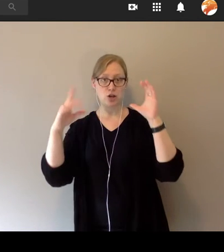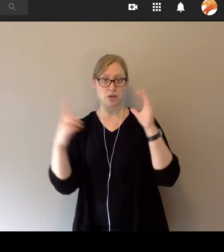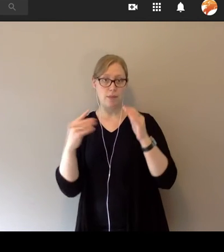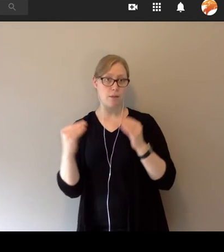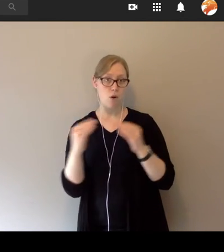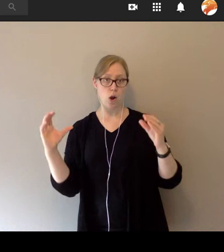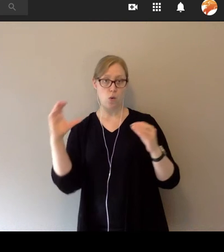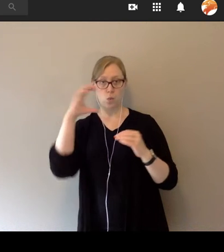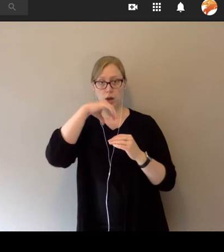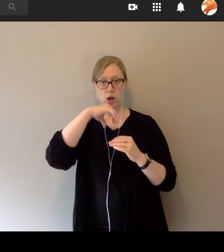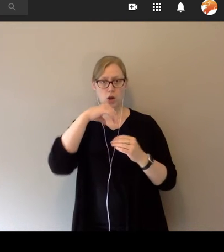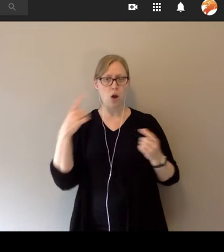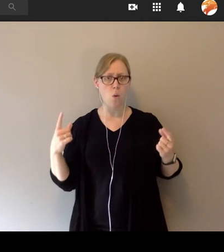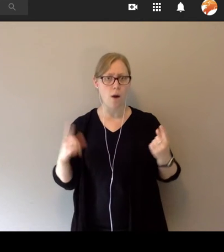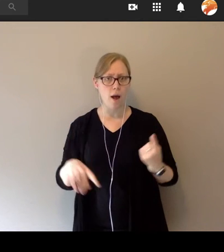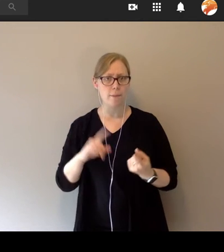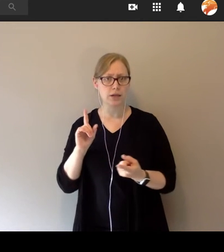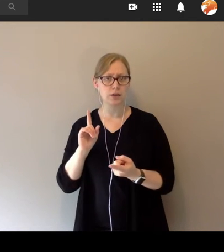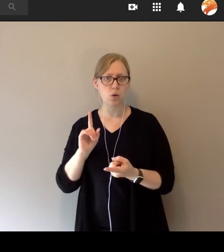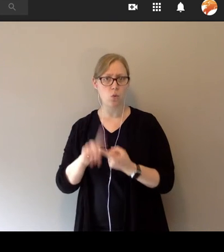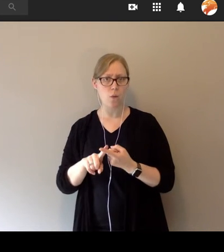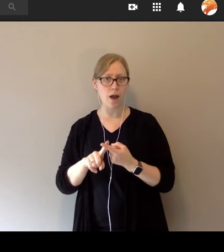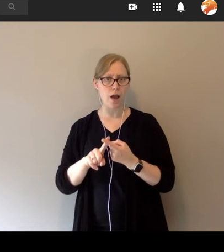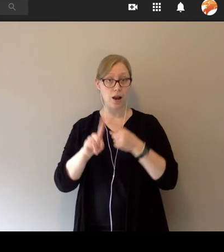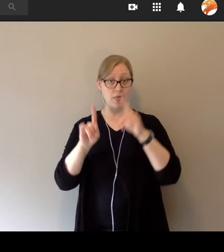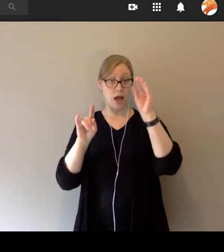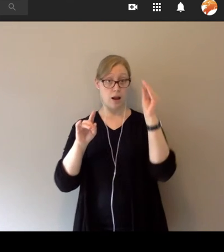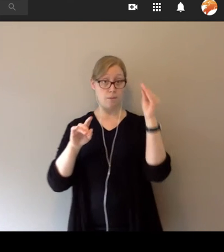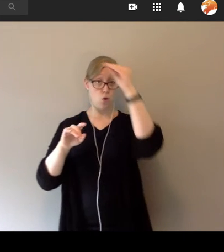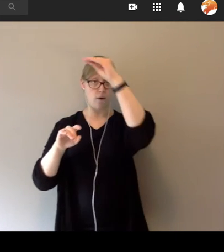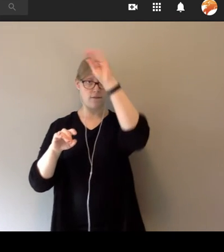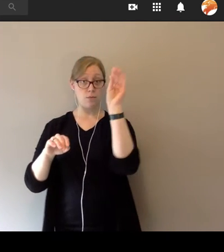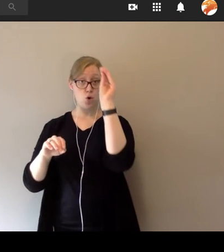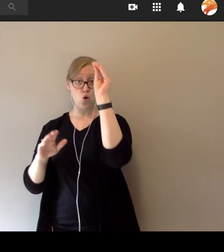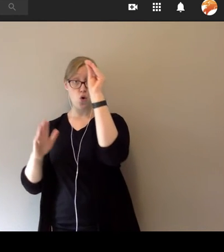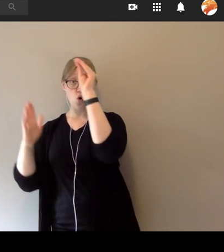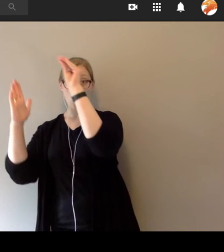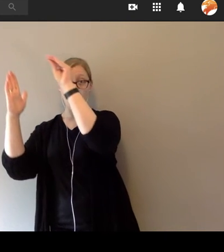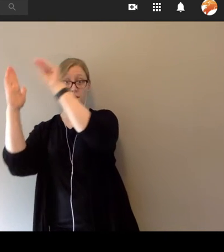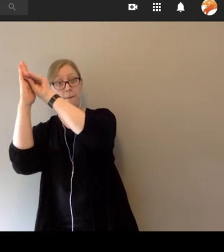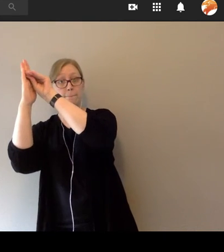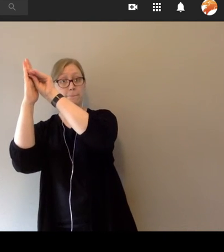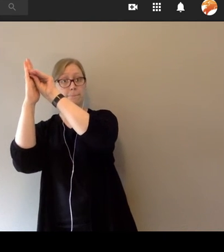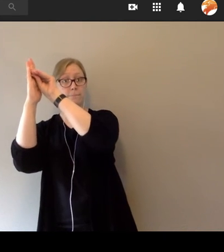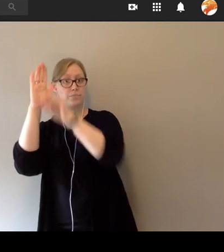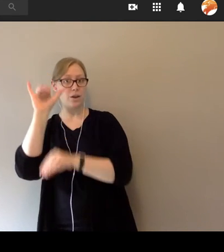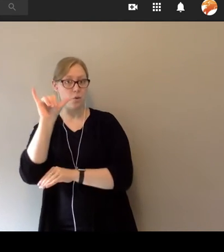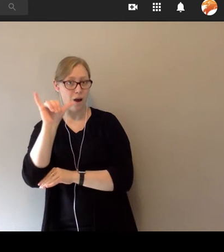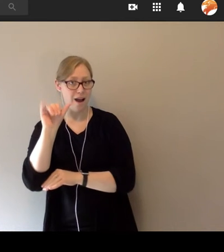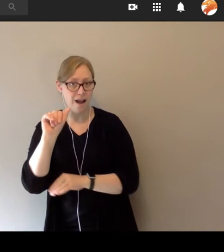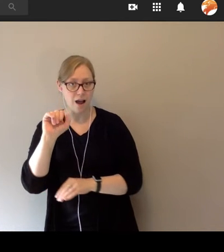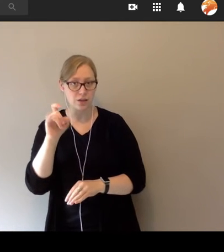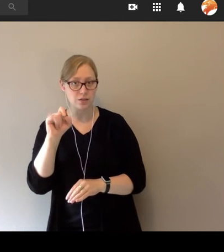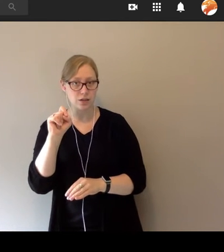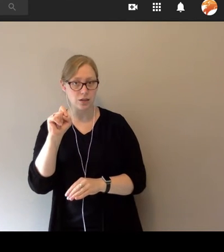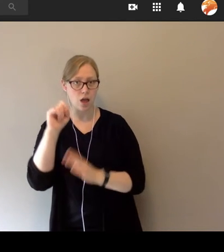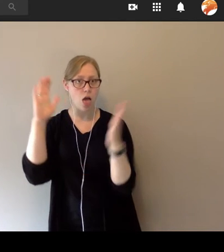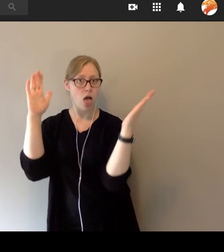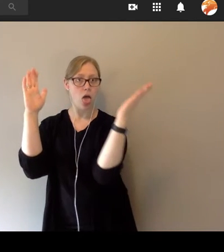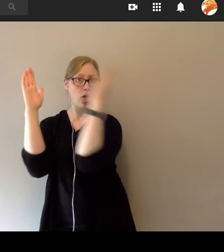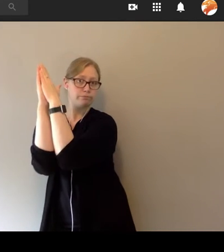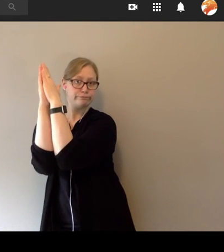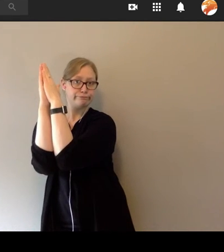point gets all the way to the y-axis? Well, you can see that we no longer have a triangle because